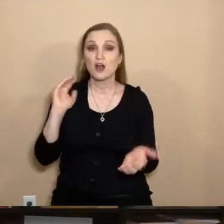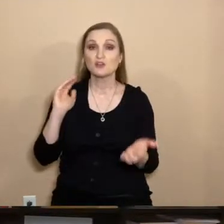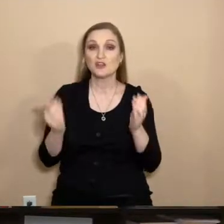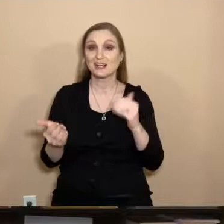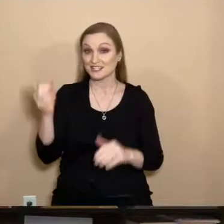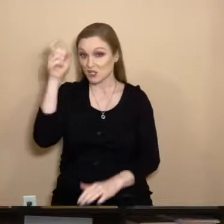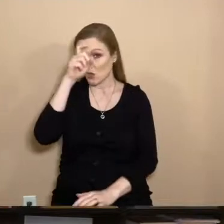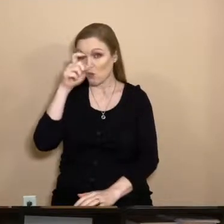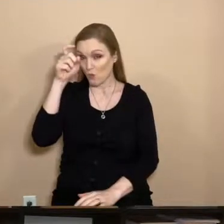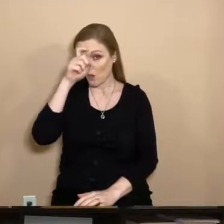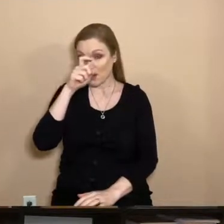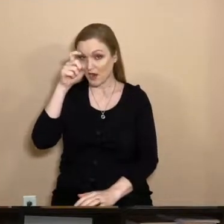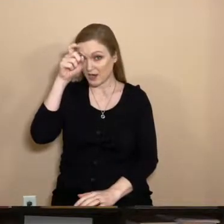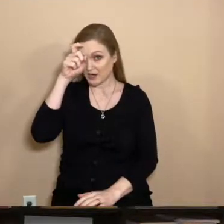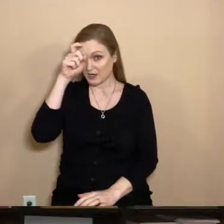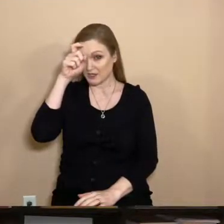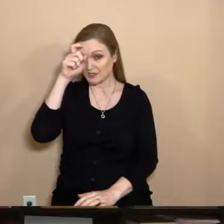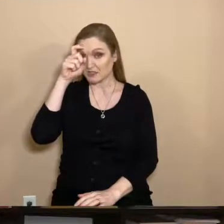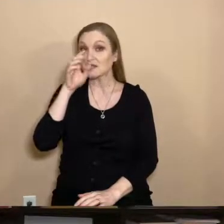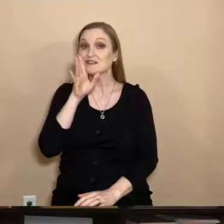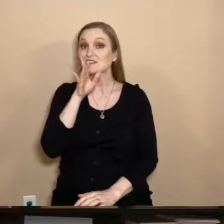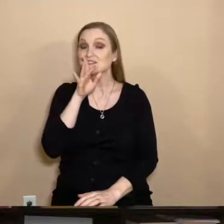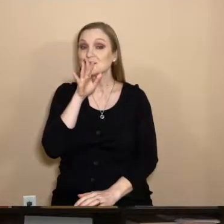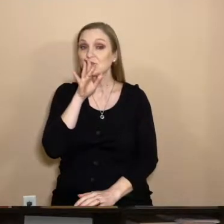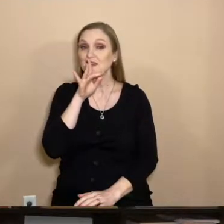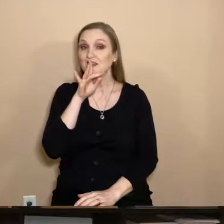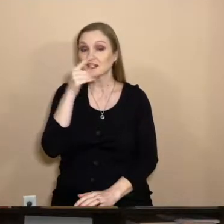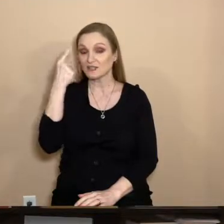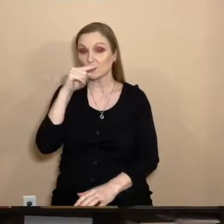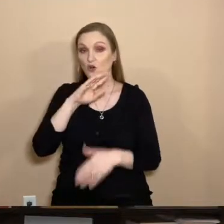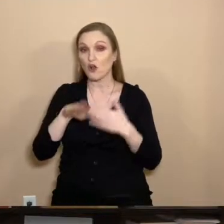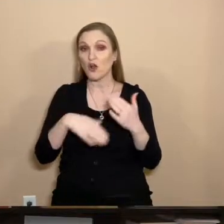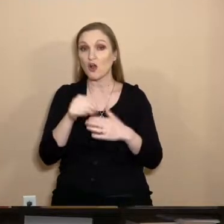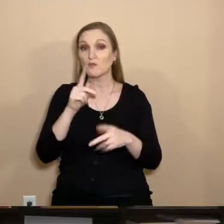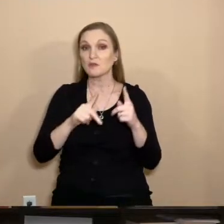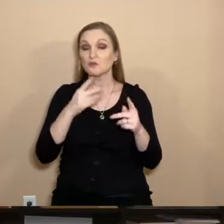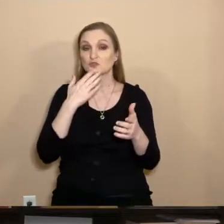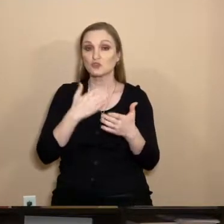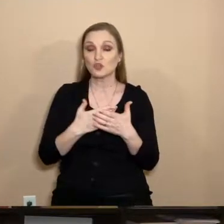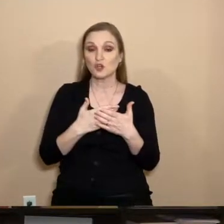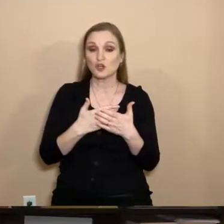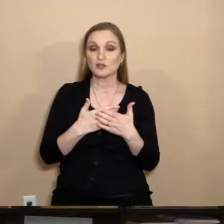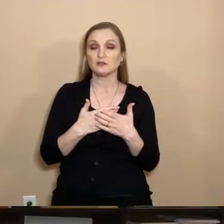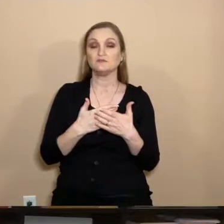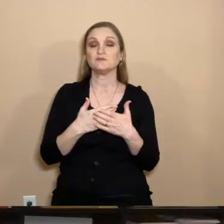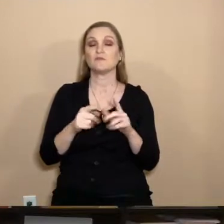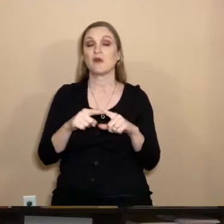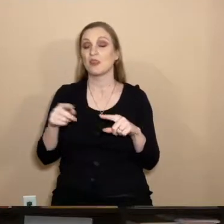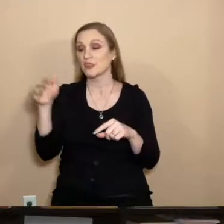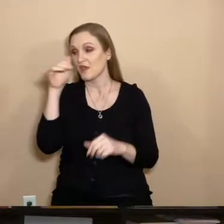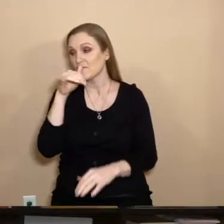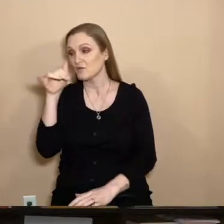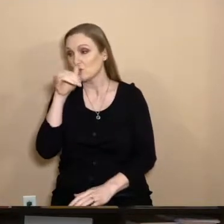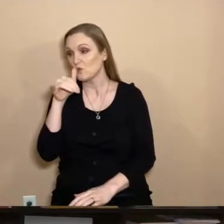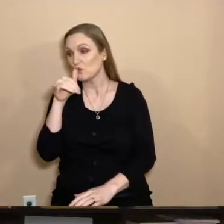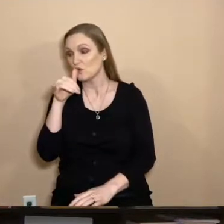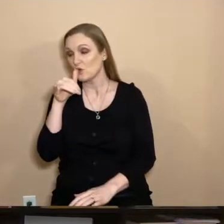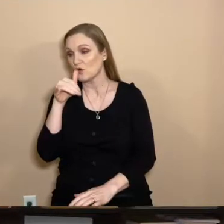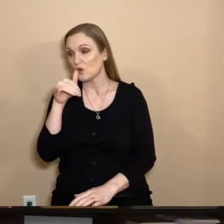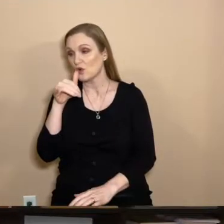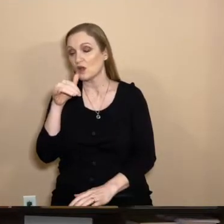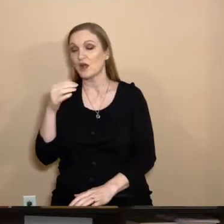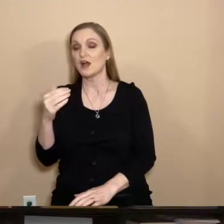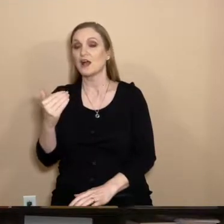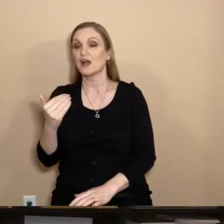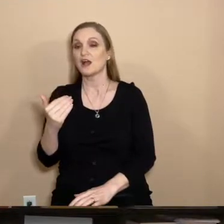the wise speaks to the benefit of all to win, and it wins him favor. The fool consumes himself